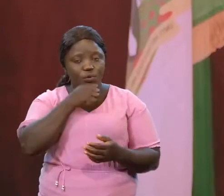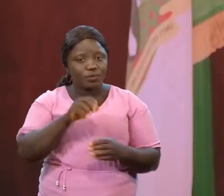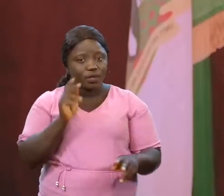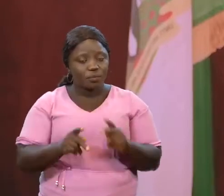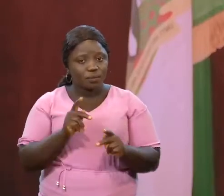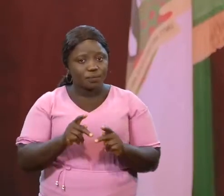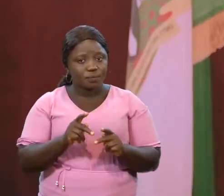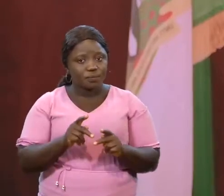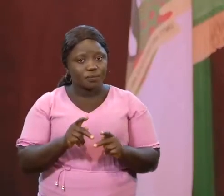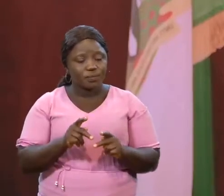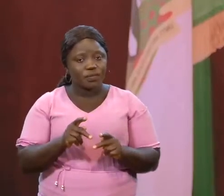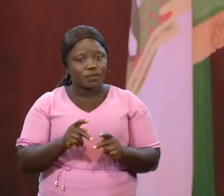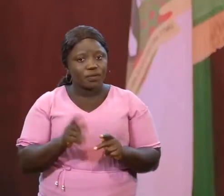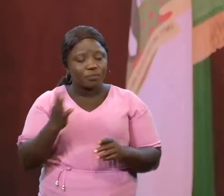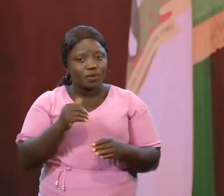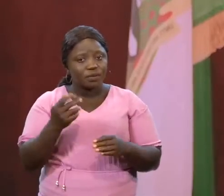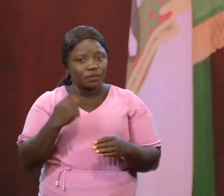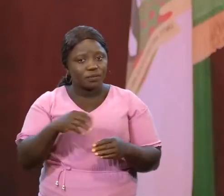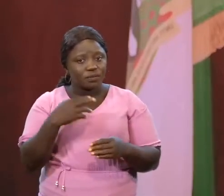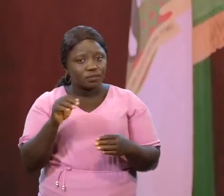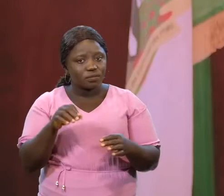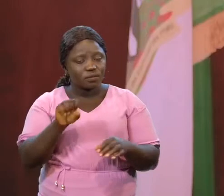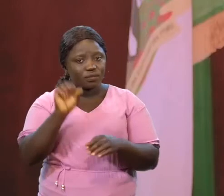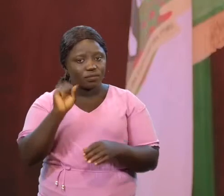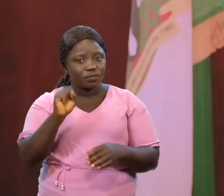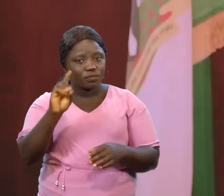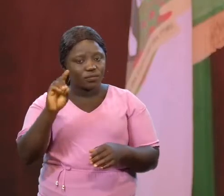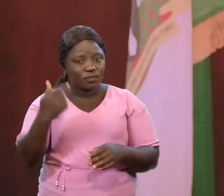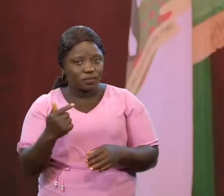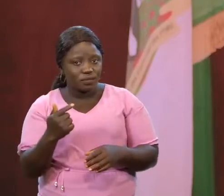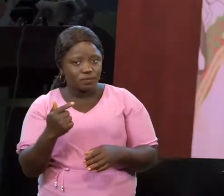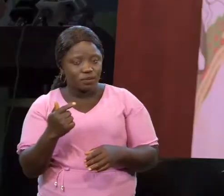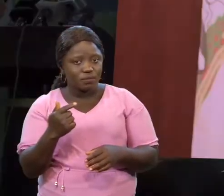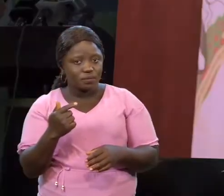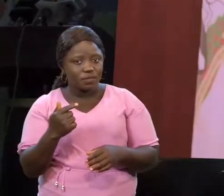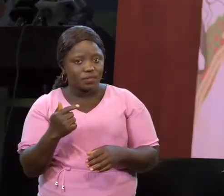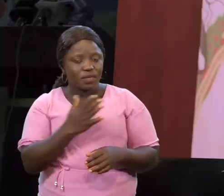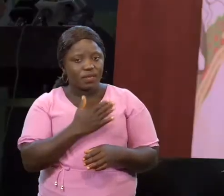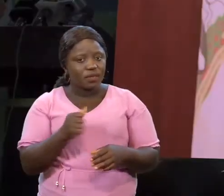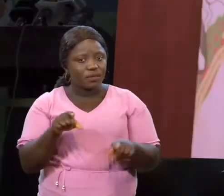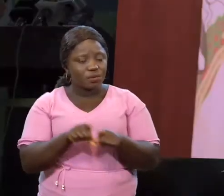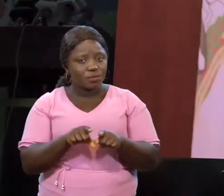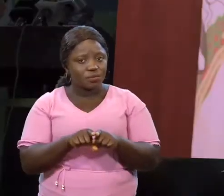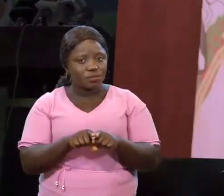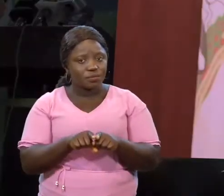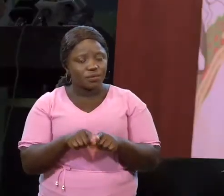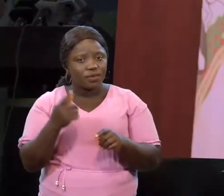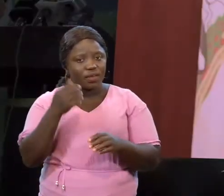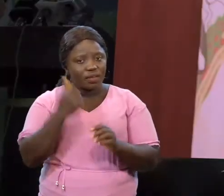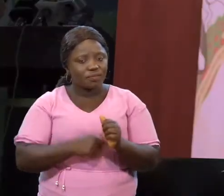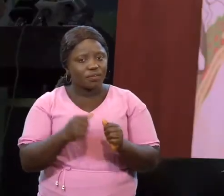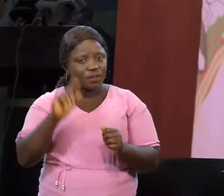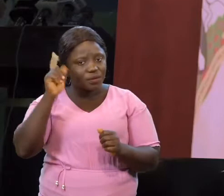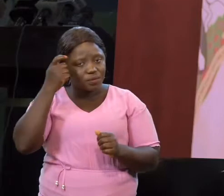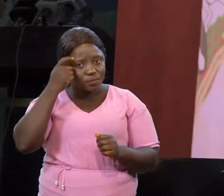older persons' rights to their inclusion in sustainable development agenda. On age-friendly